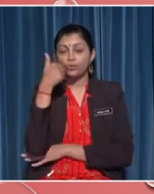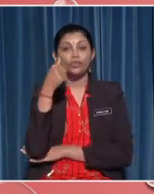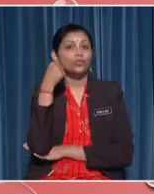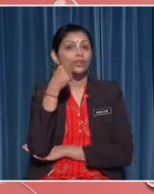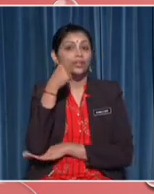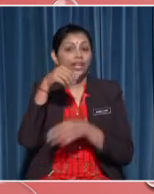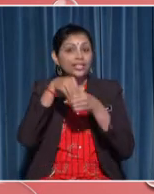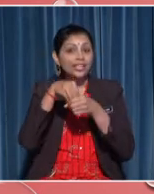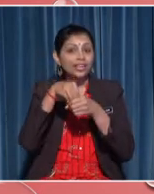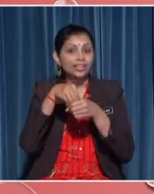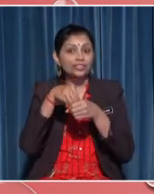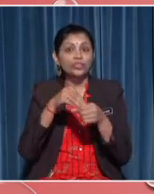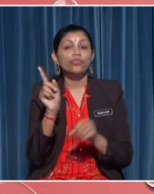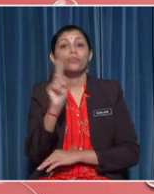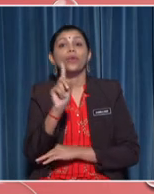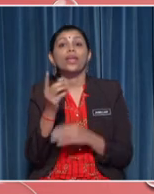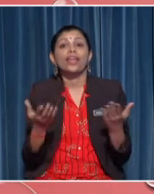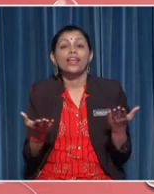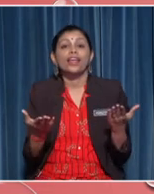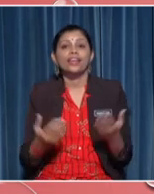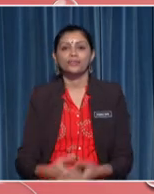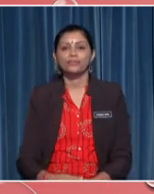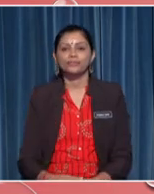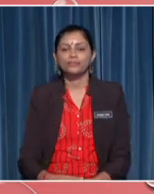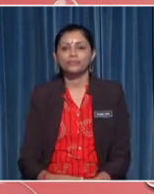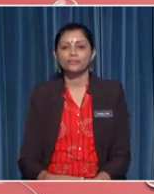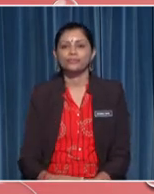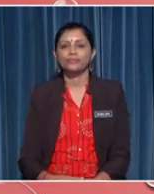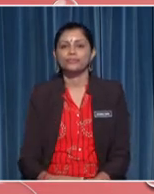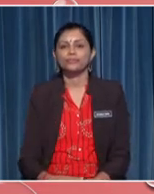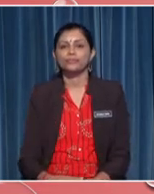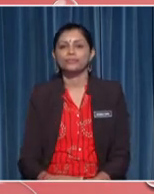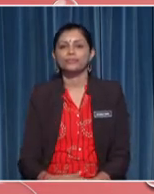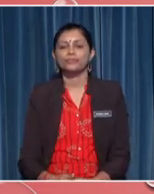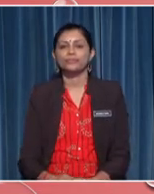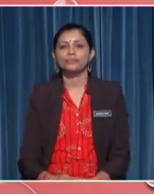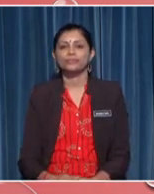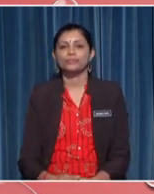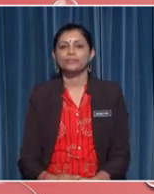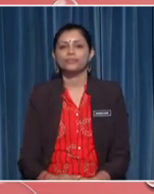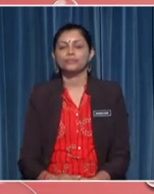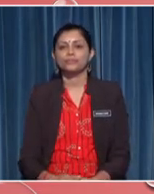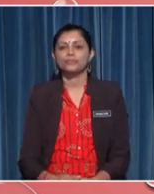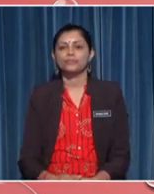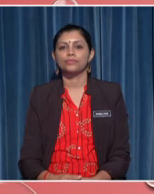lady. Can you guess which country it come from?